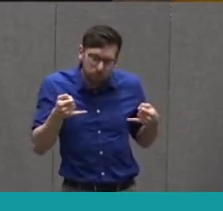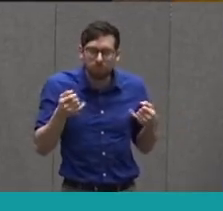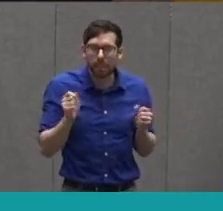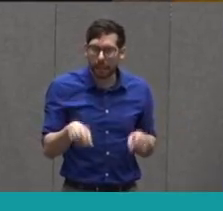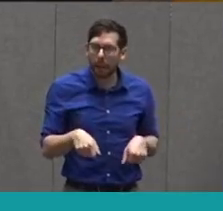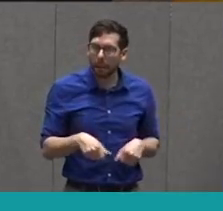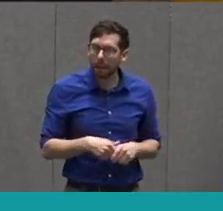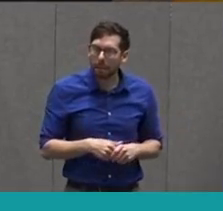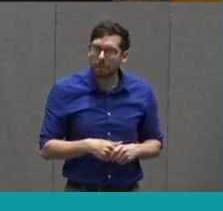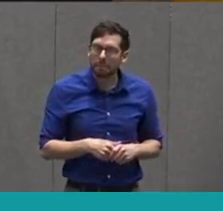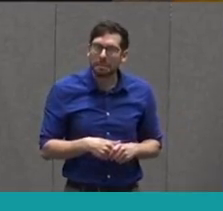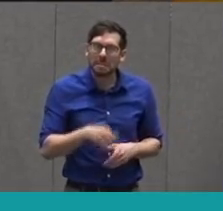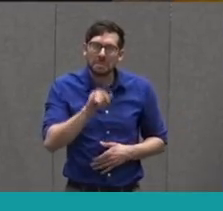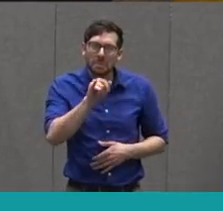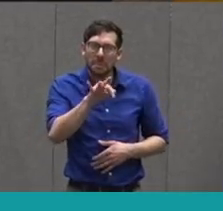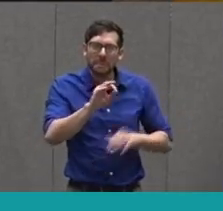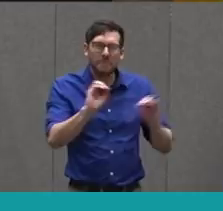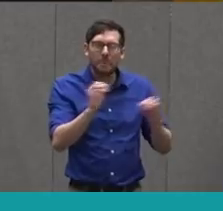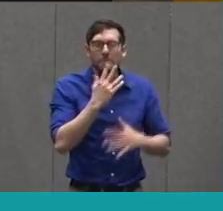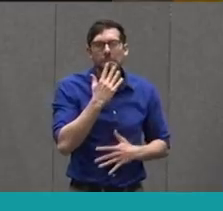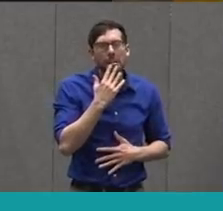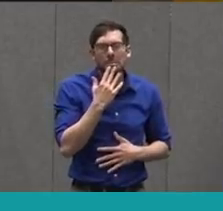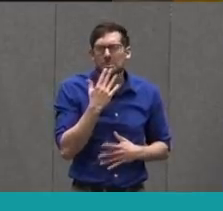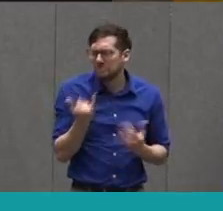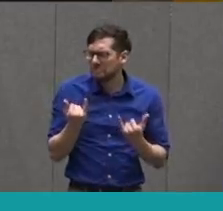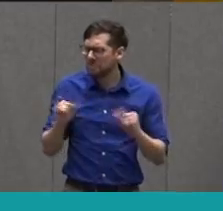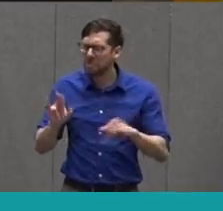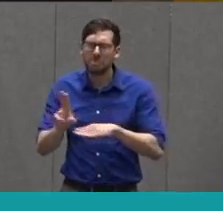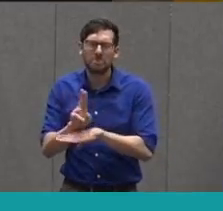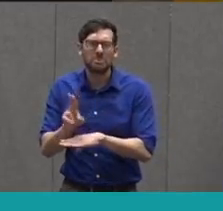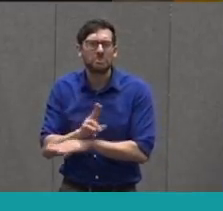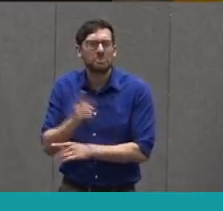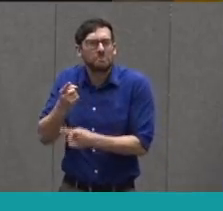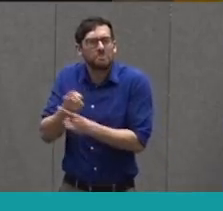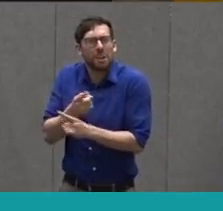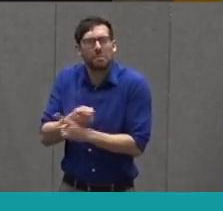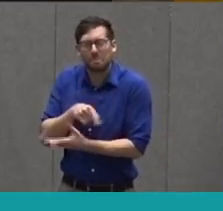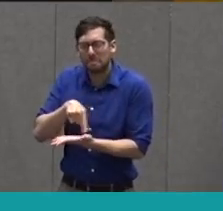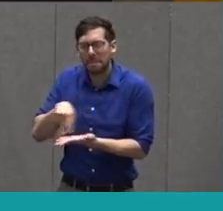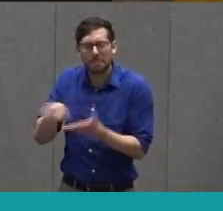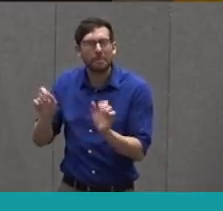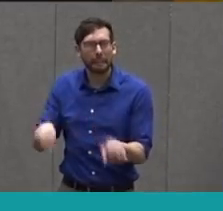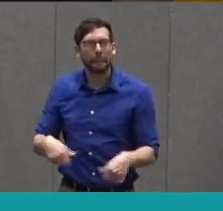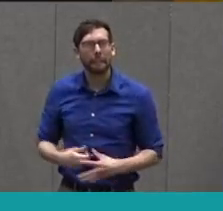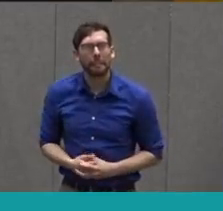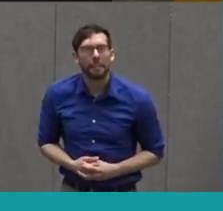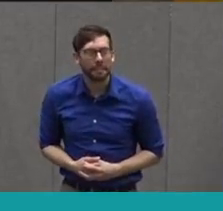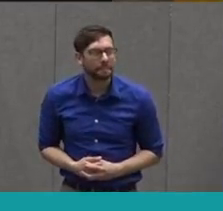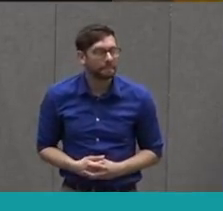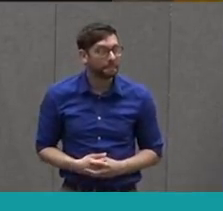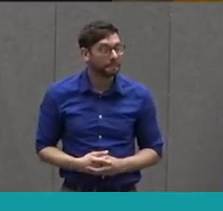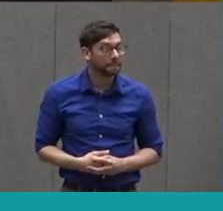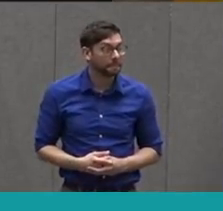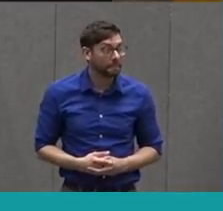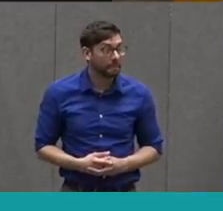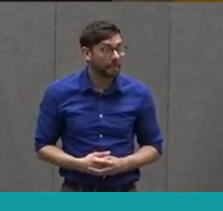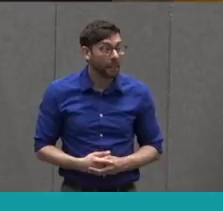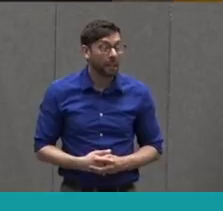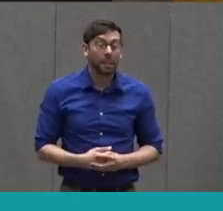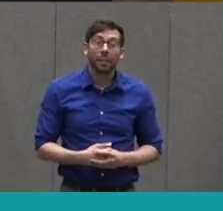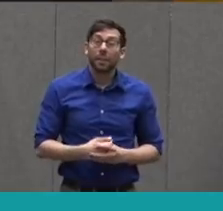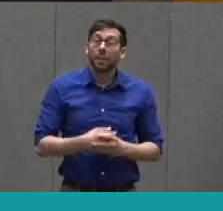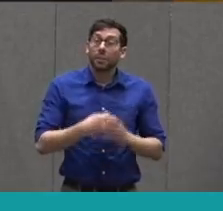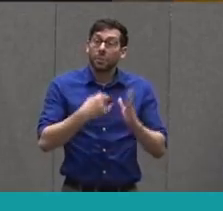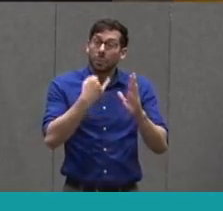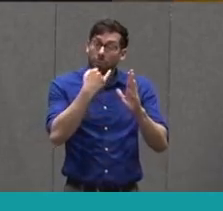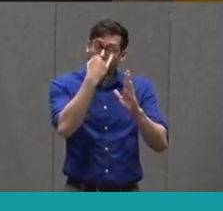just fine, or a pen would work okay. So you're gonna write then, after you've decorated, you're gonna write some sort of a story